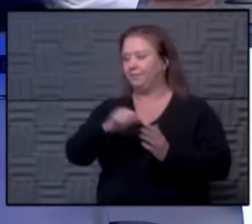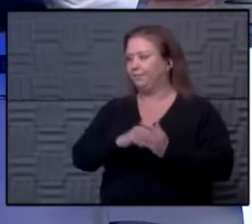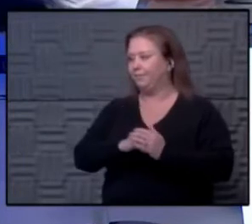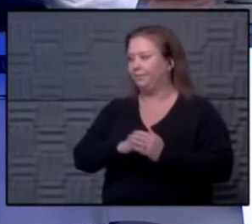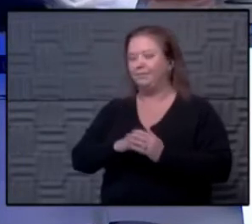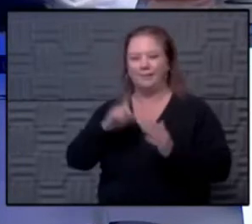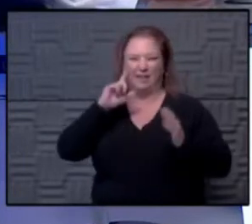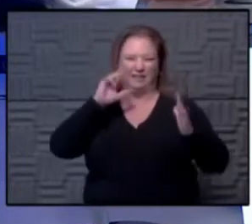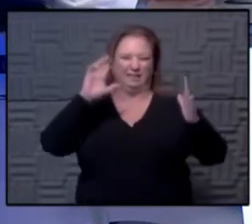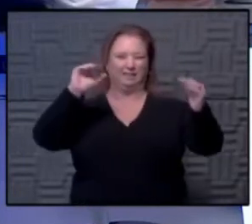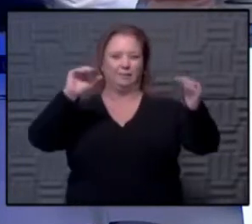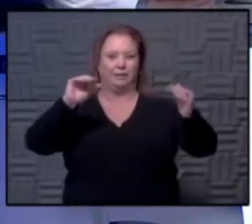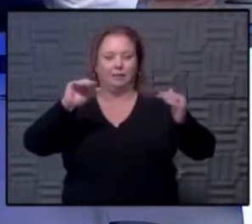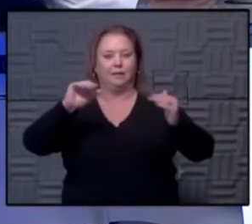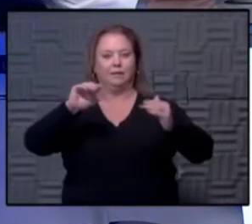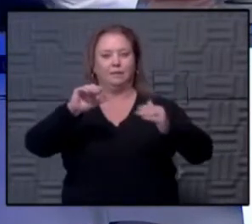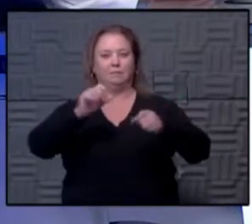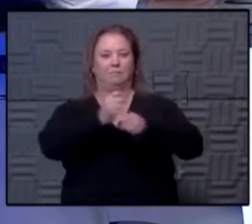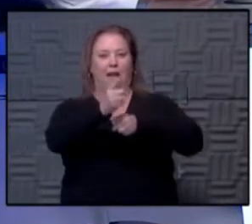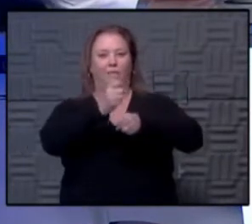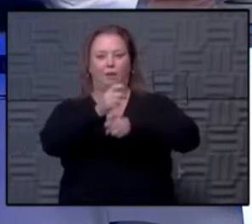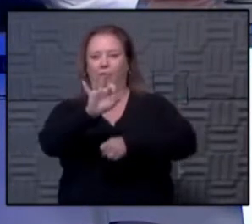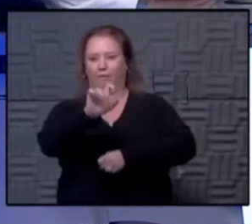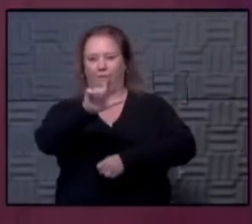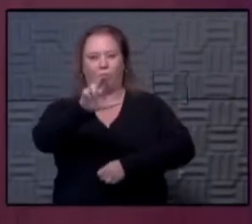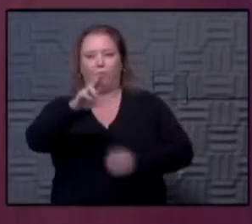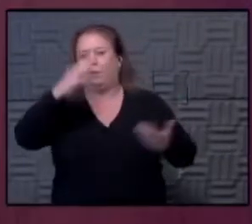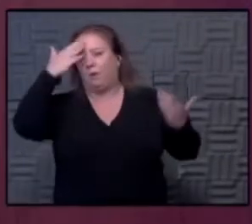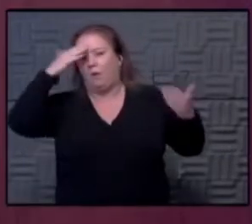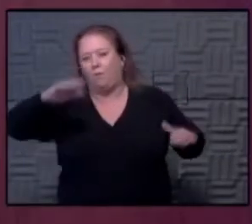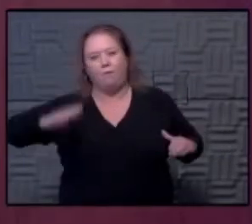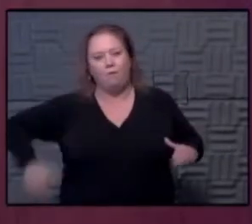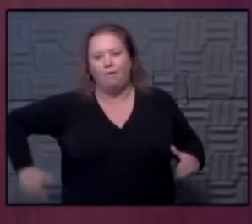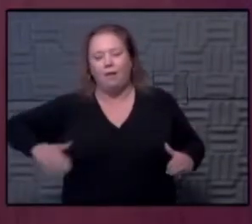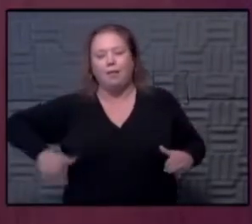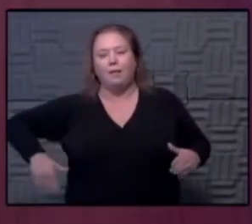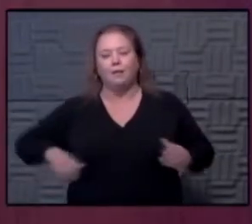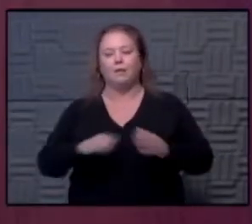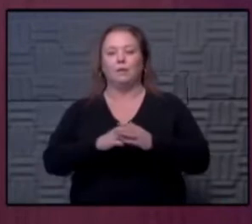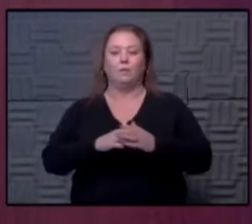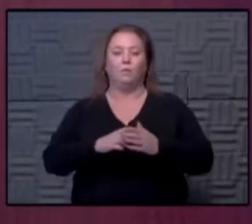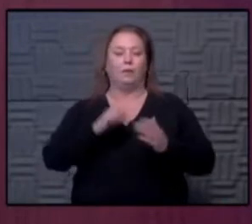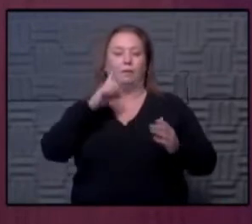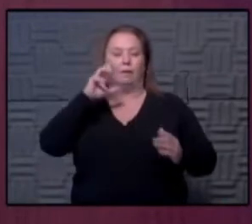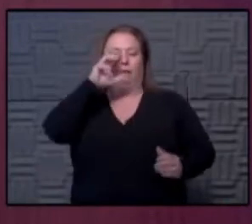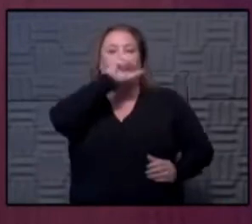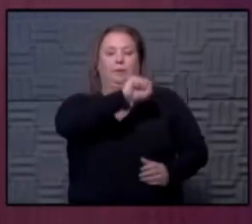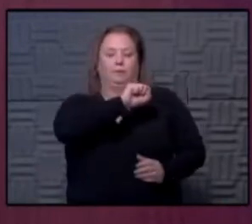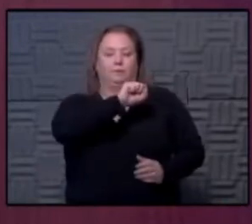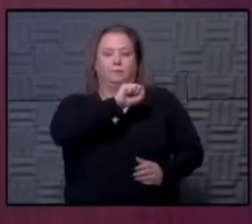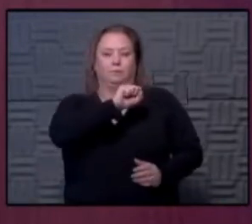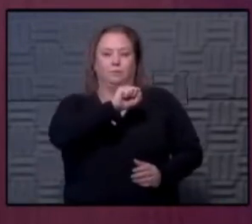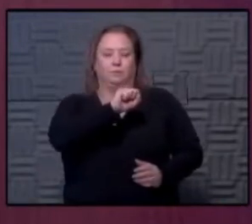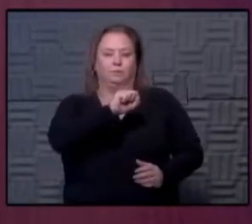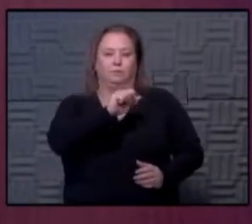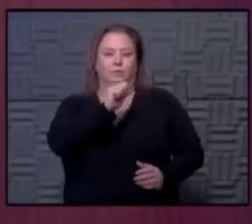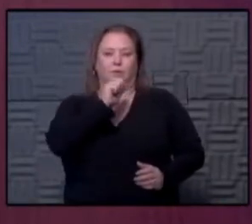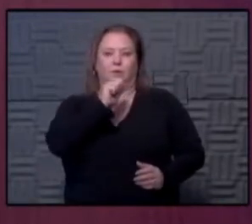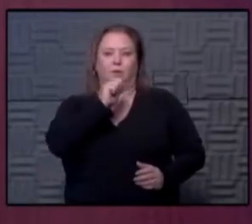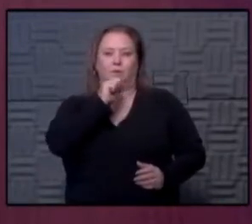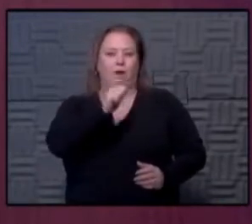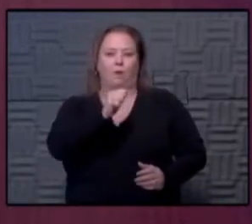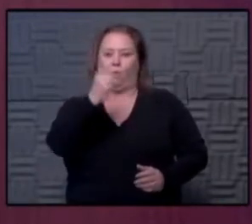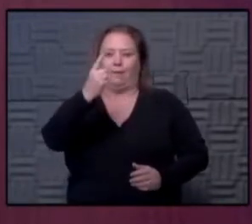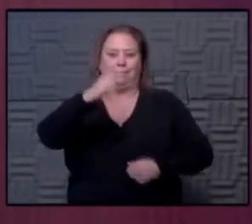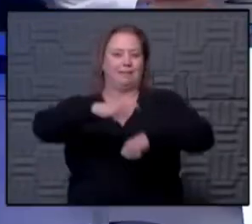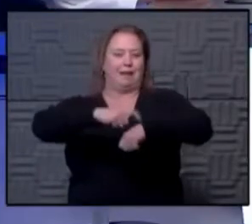this will be at least a seasonal vaccine like the flu shot. We don't know, but one can imagine that it won't be one and done